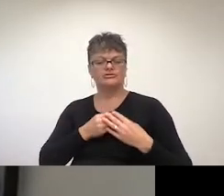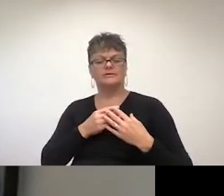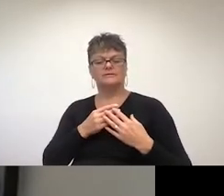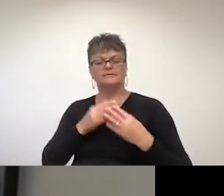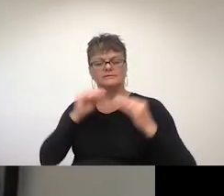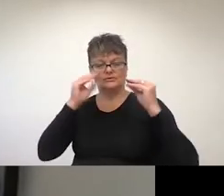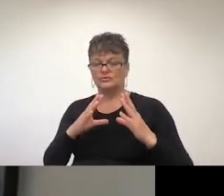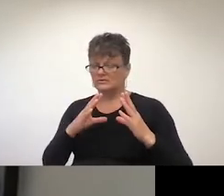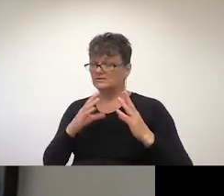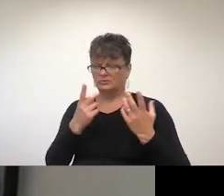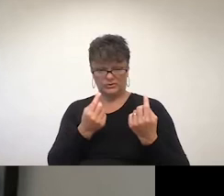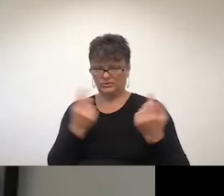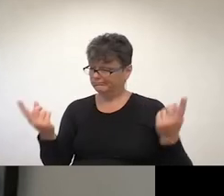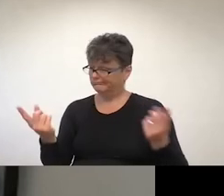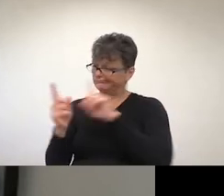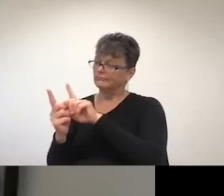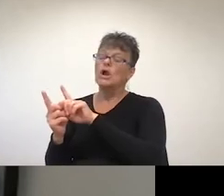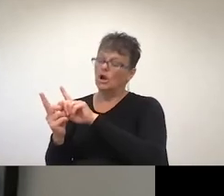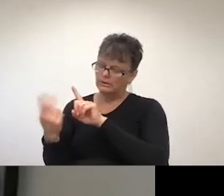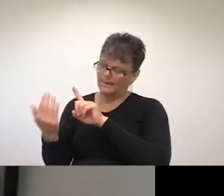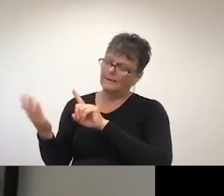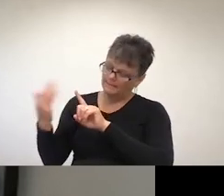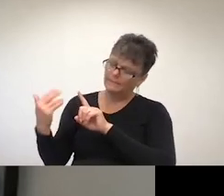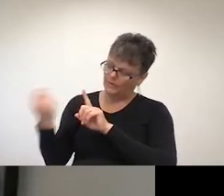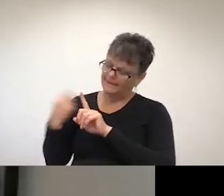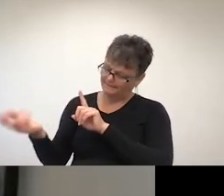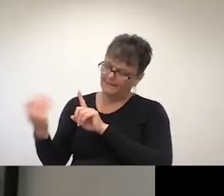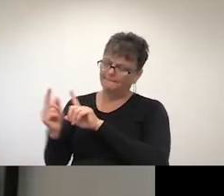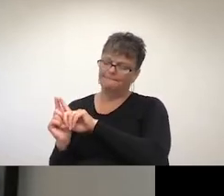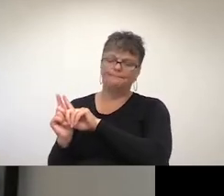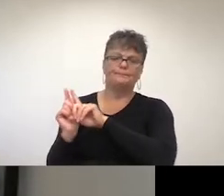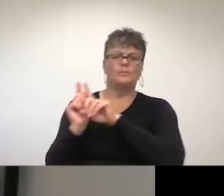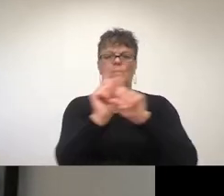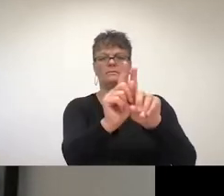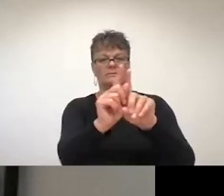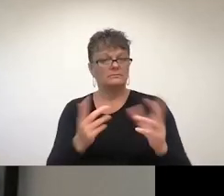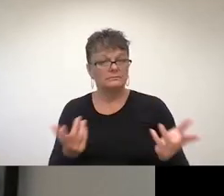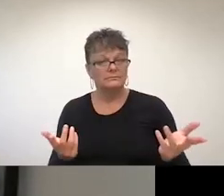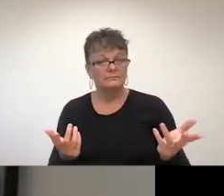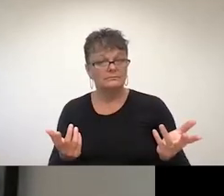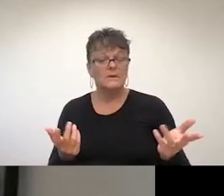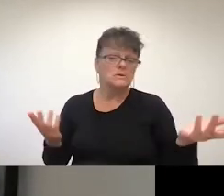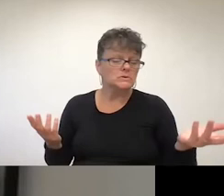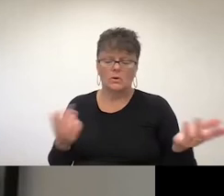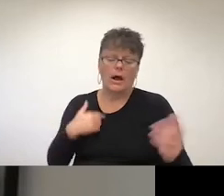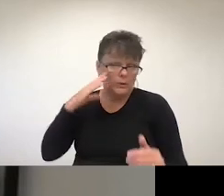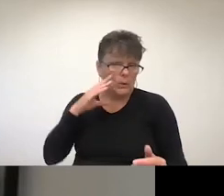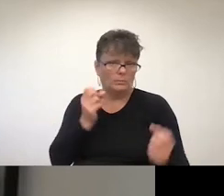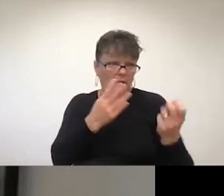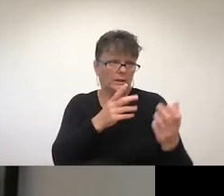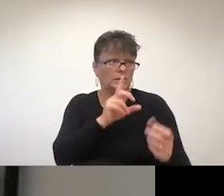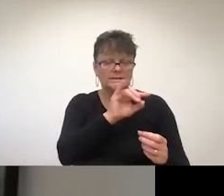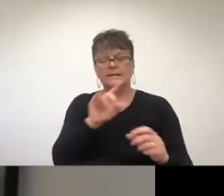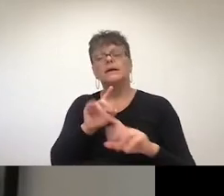the counseling office in order to make sure they get there safely. But again, we have to kind of protect our own boundaries. So here's the critical piece